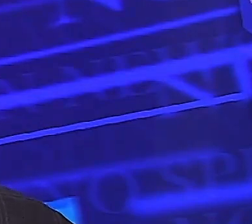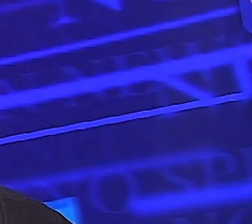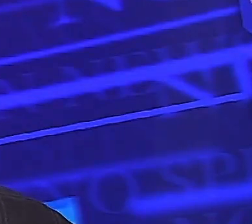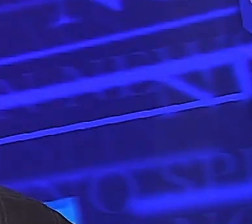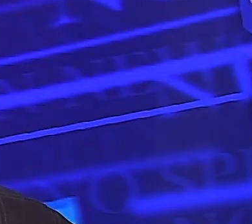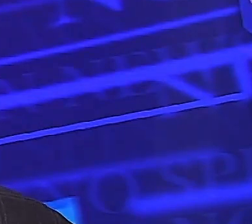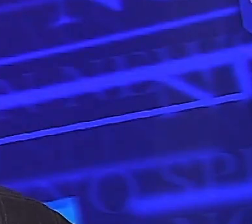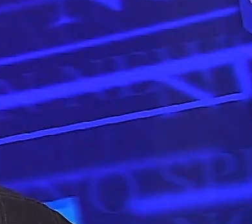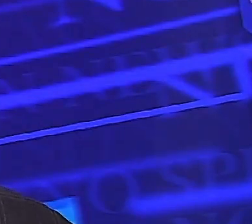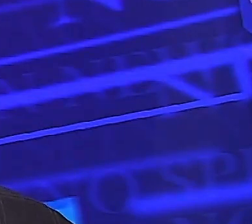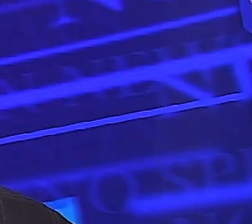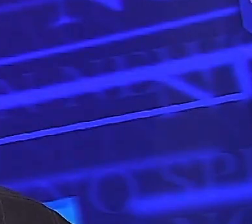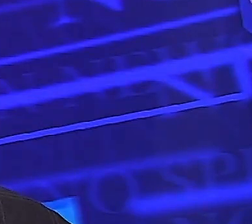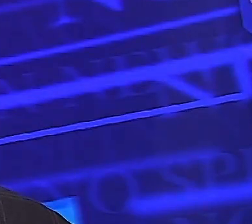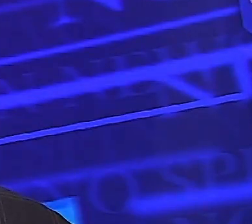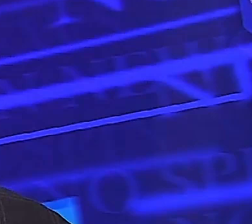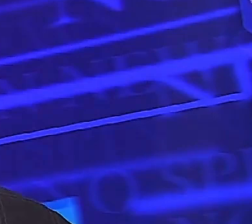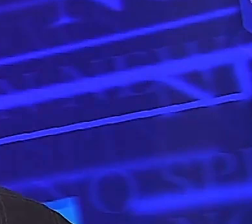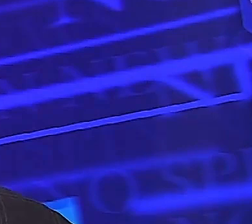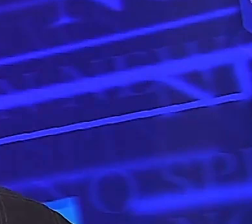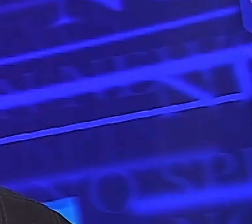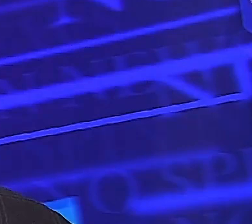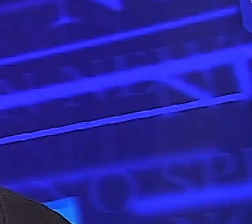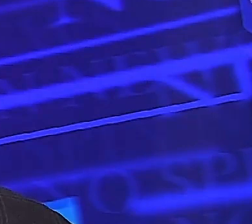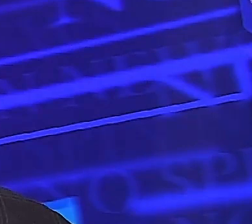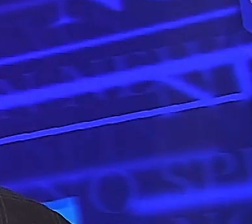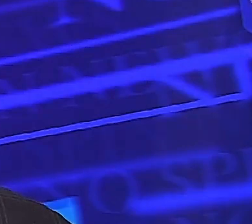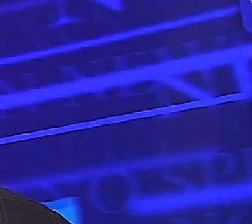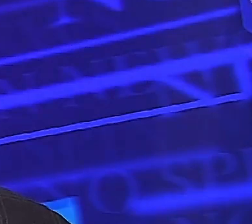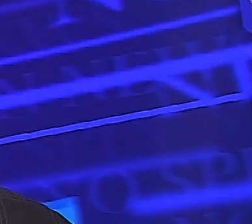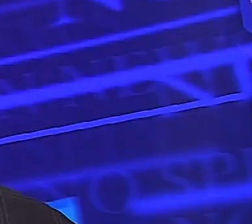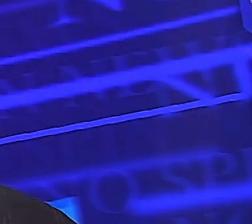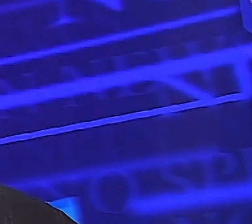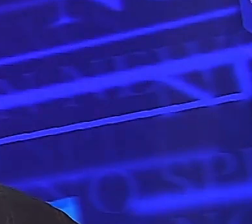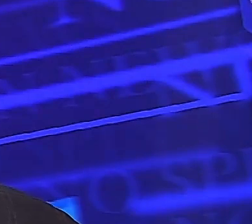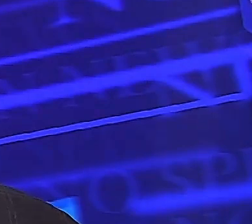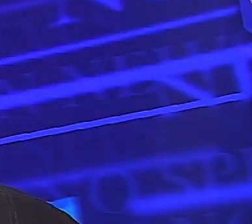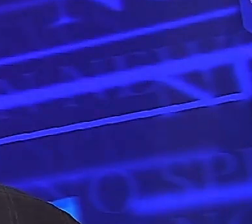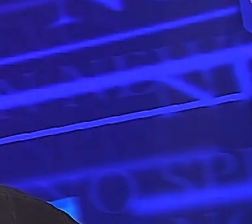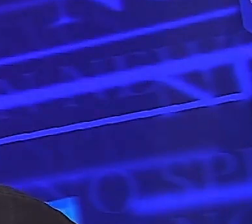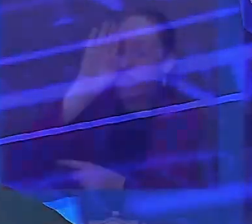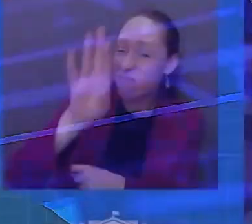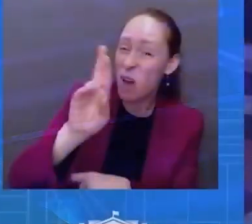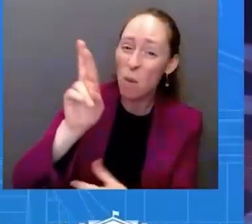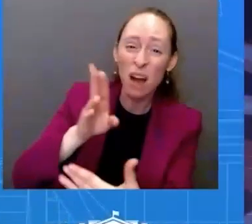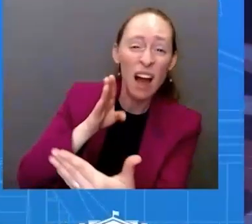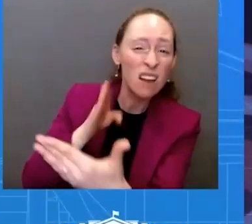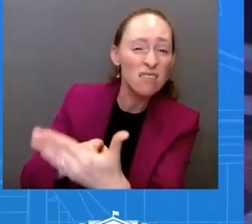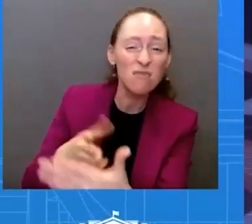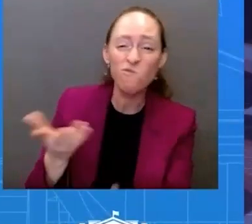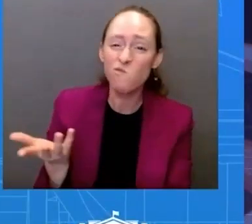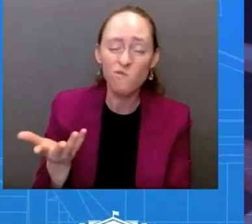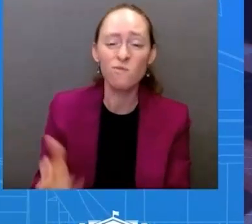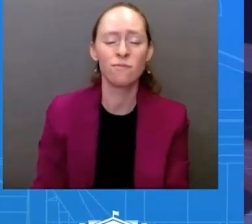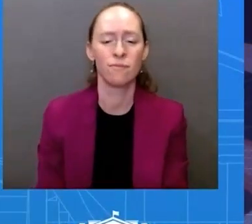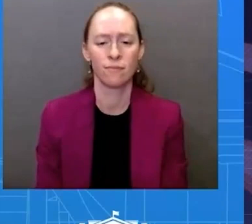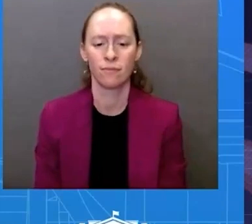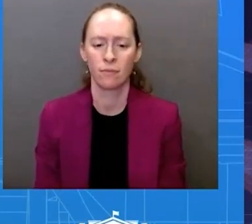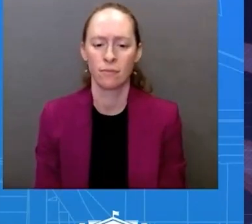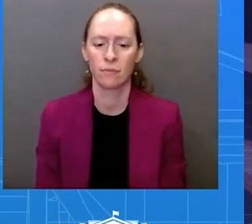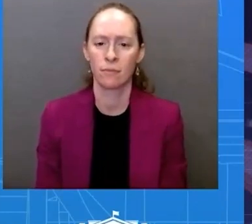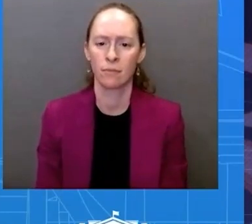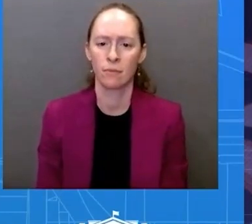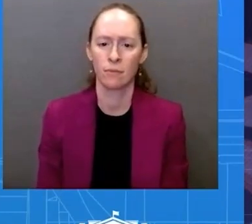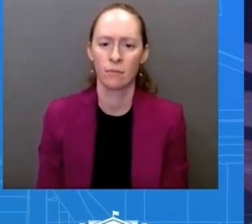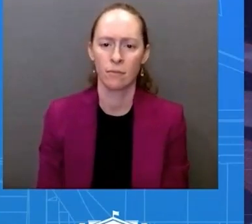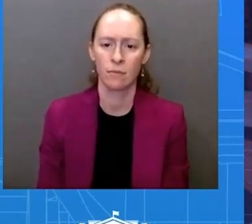Yesterday, another very, very simple question. Go. Does President Biden think America's big cities